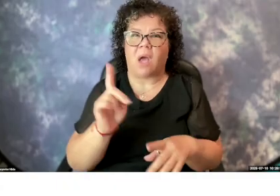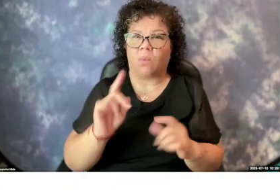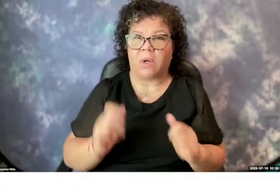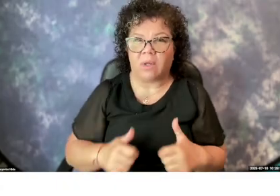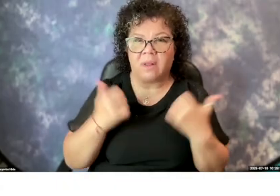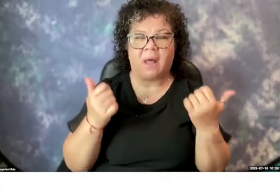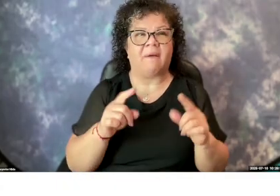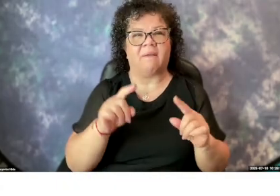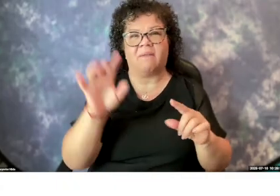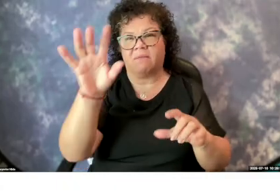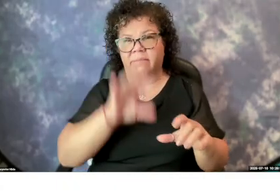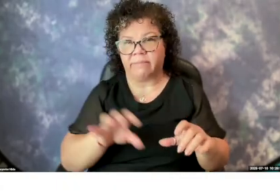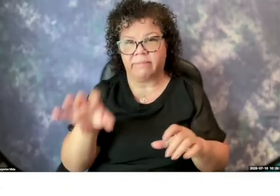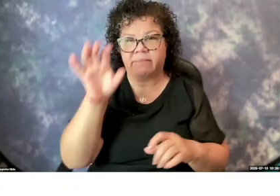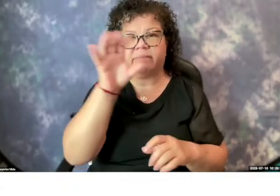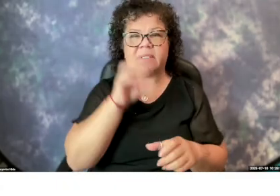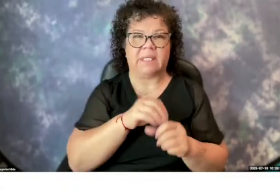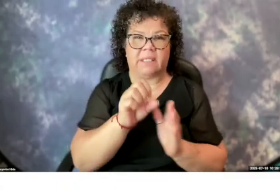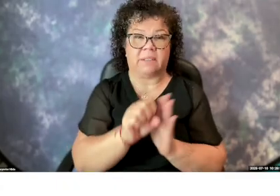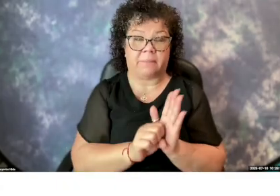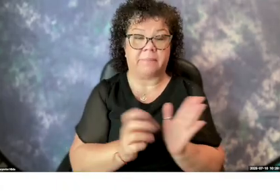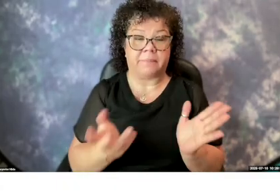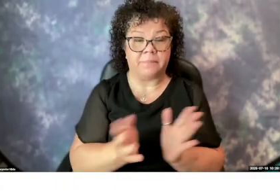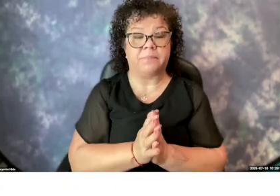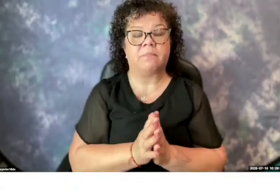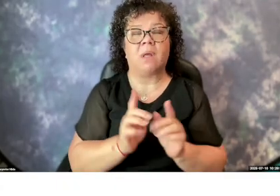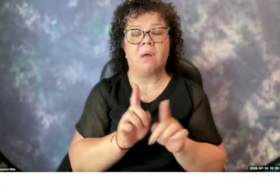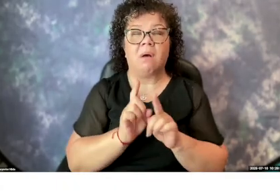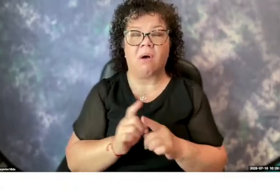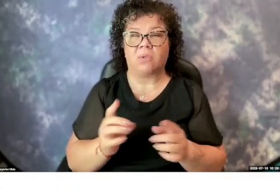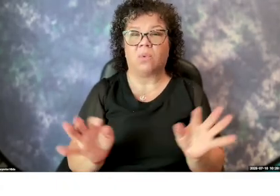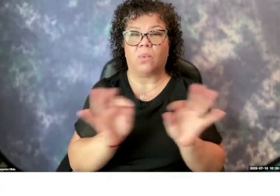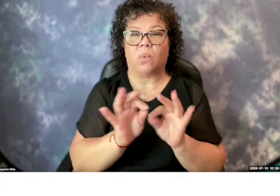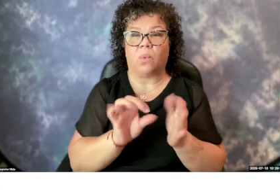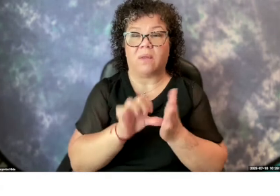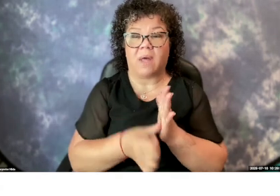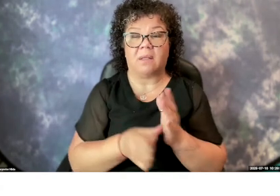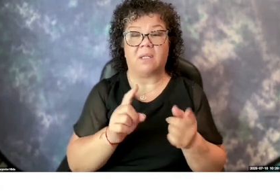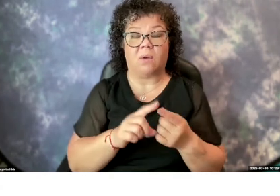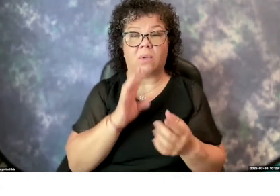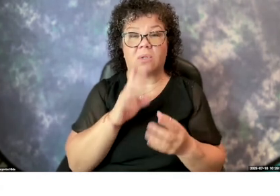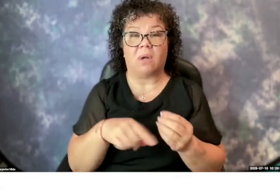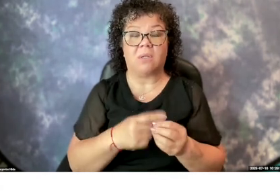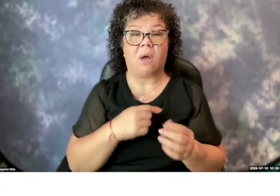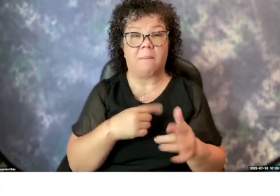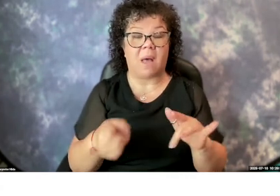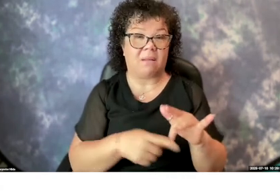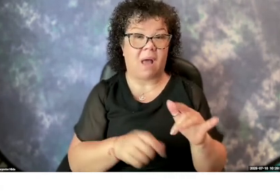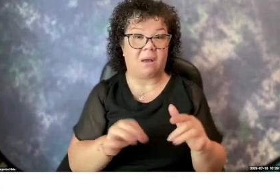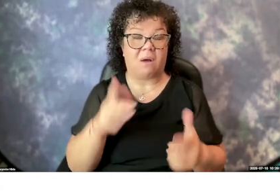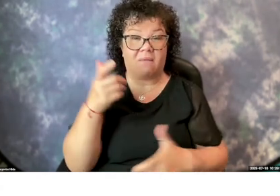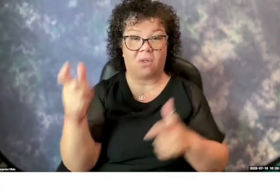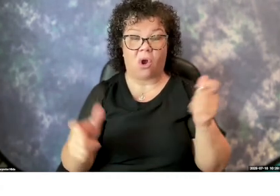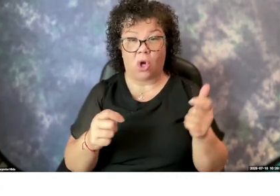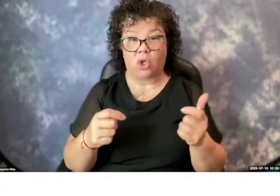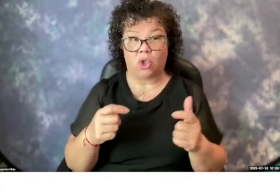nature. I think it's also worth highlighting that we talked a little bit about the lack of larger vehicles in this affordability